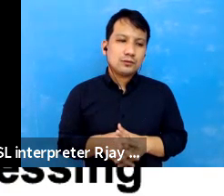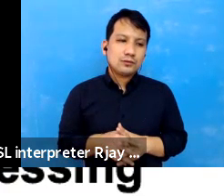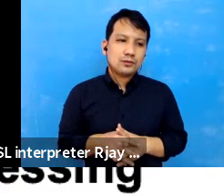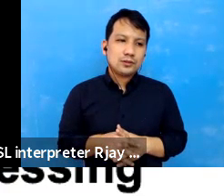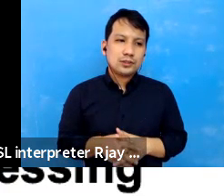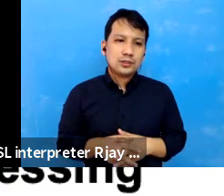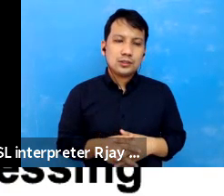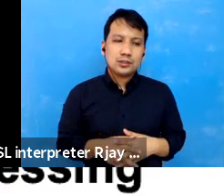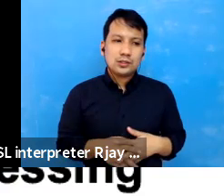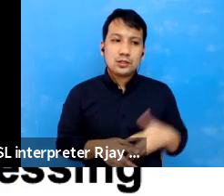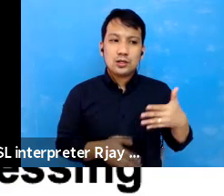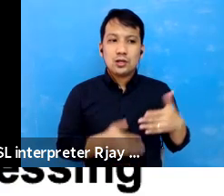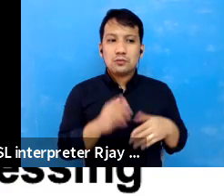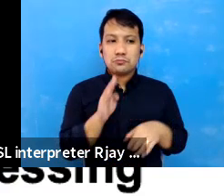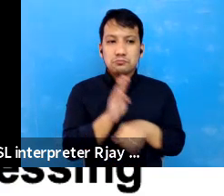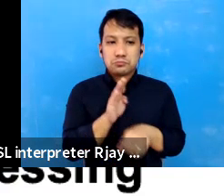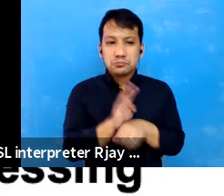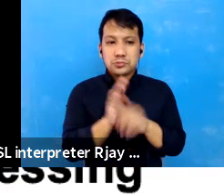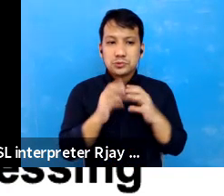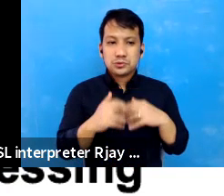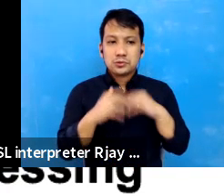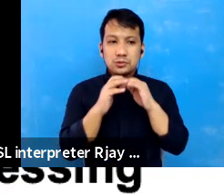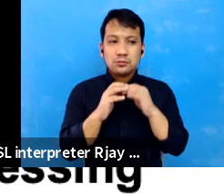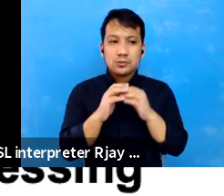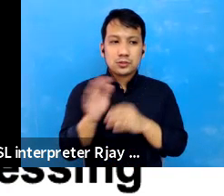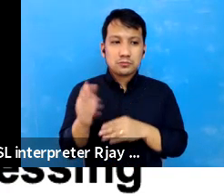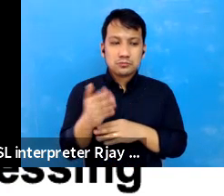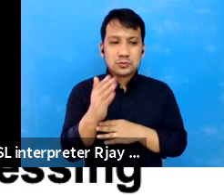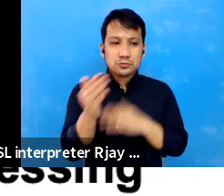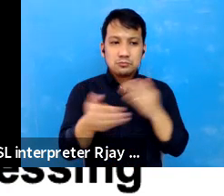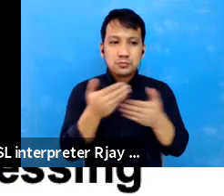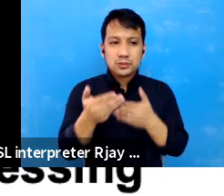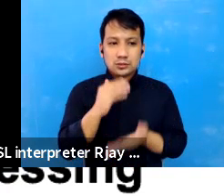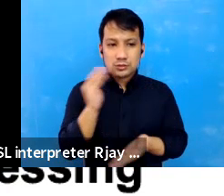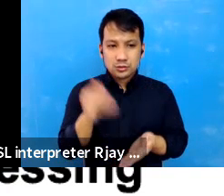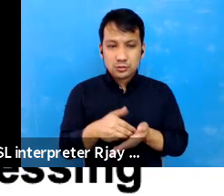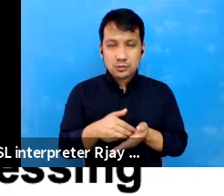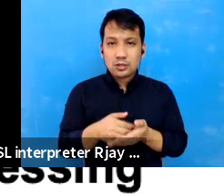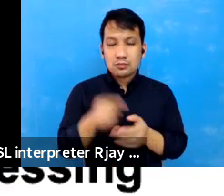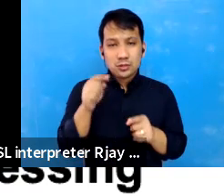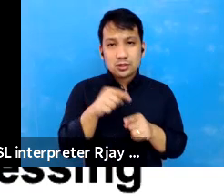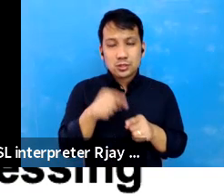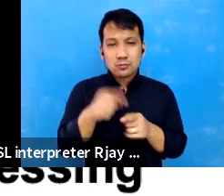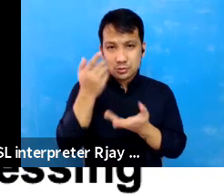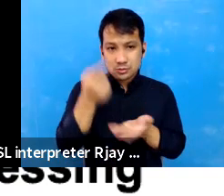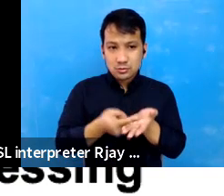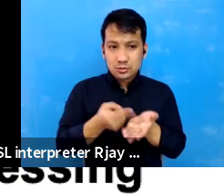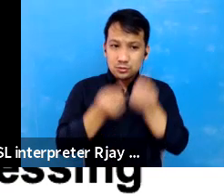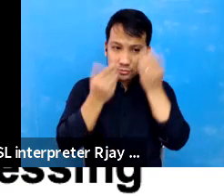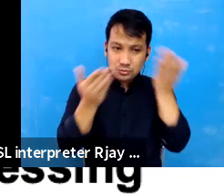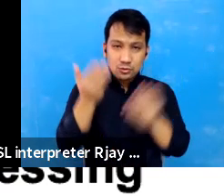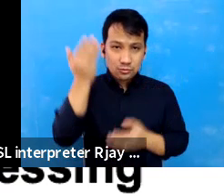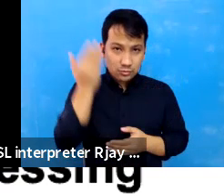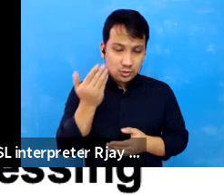This establishment of Fish Processing Center, isa rin sa natukoy sa sanhi sa malnutrition